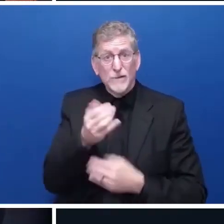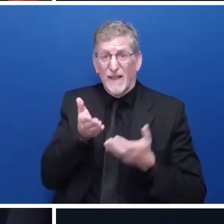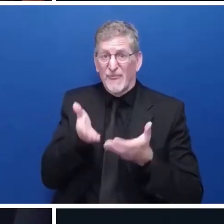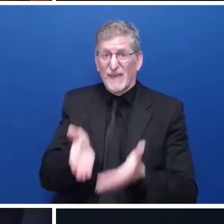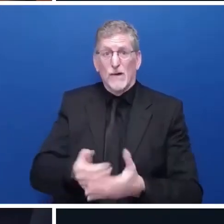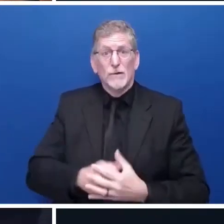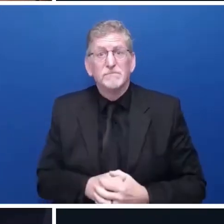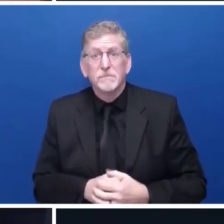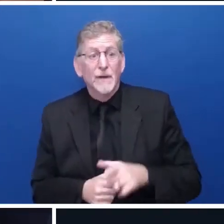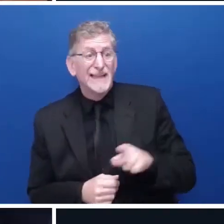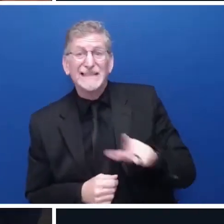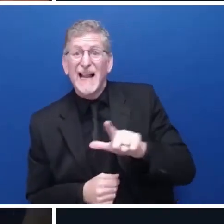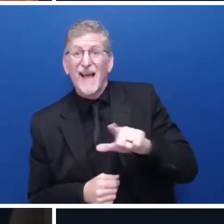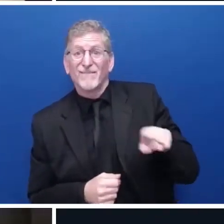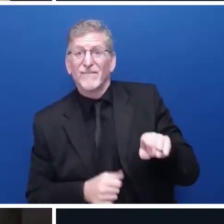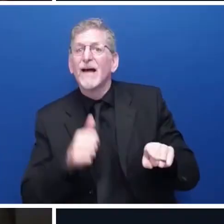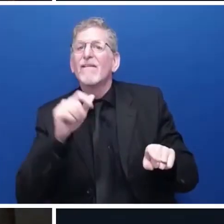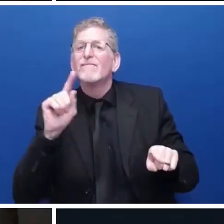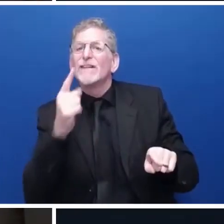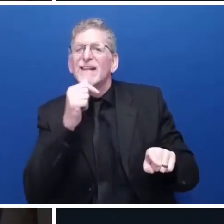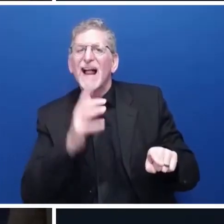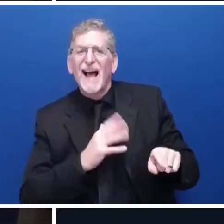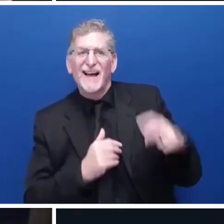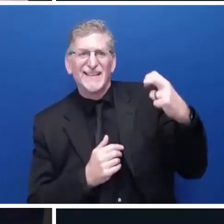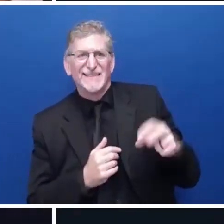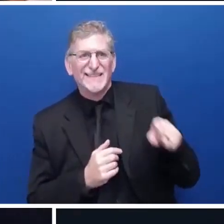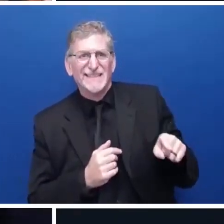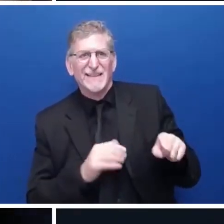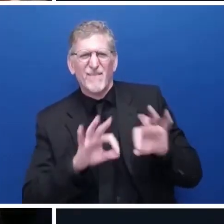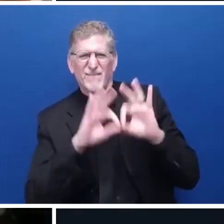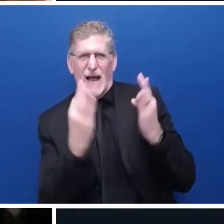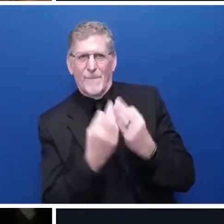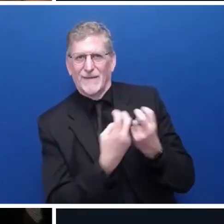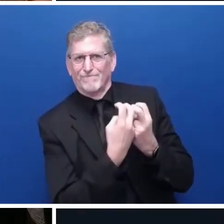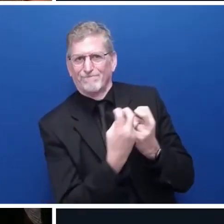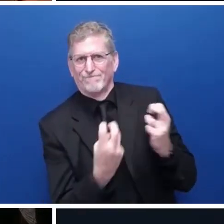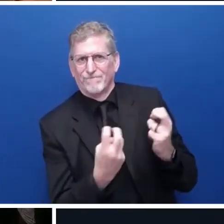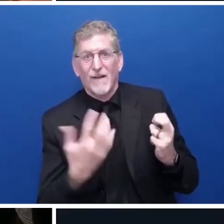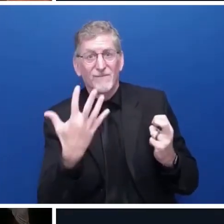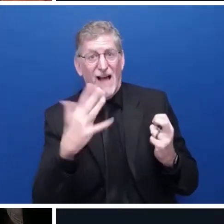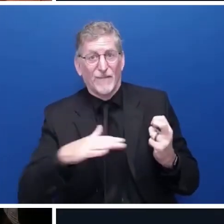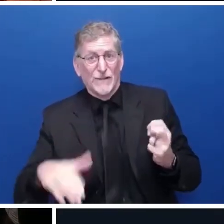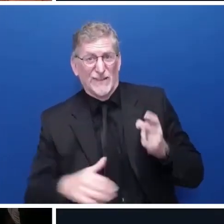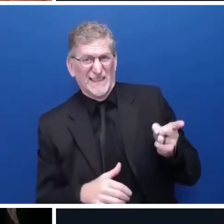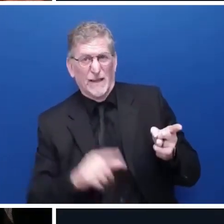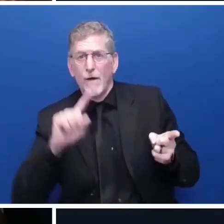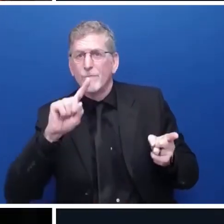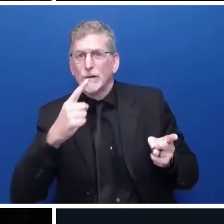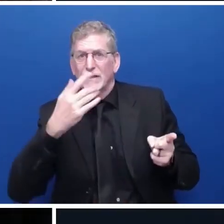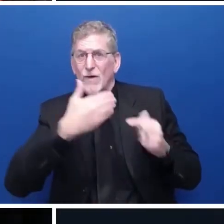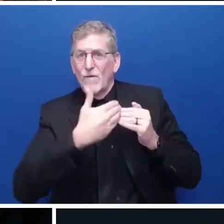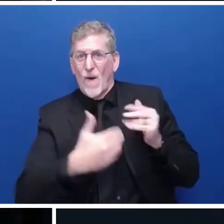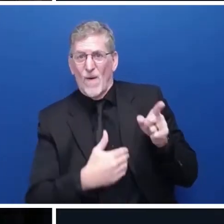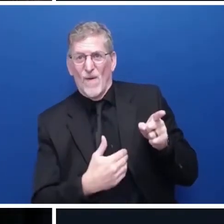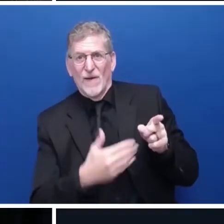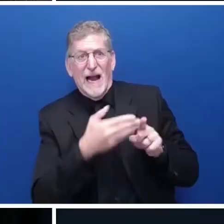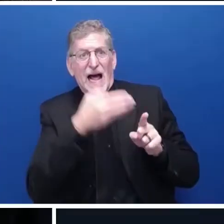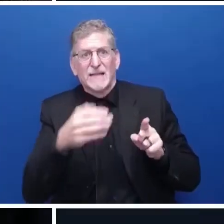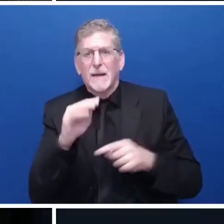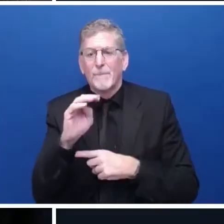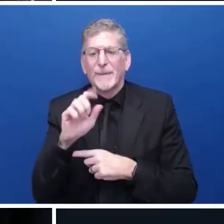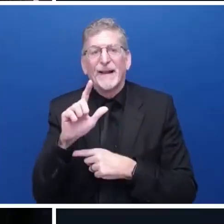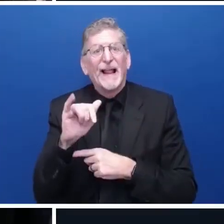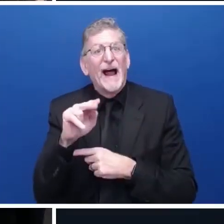of applause when she came in. But many other guests in the galleries here are going to be notable. Also to my left, several